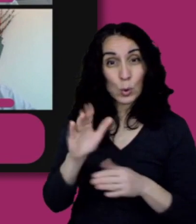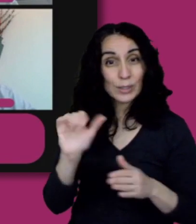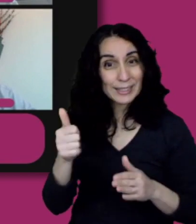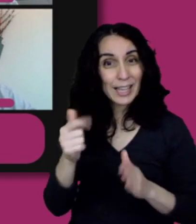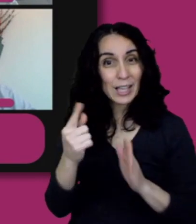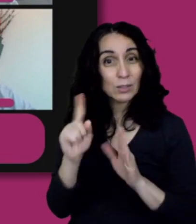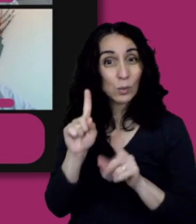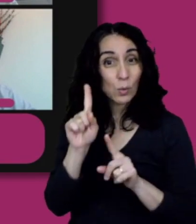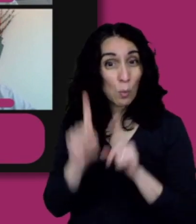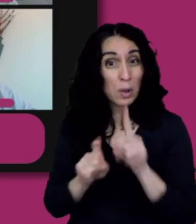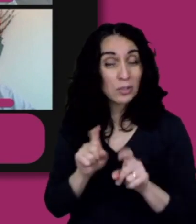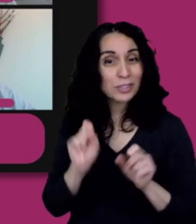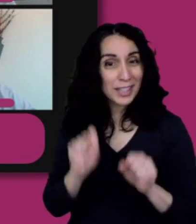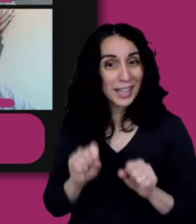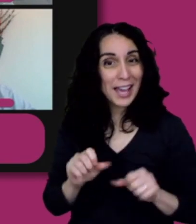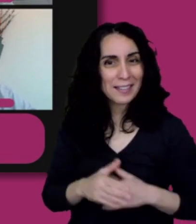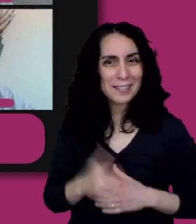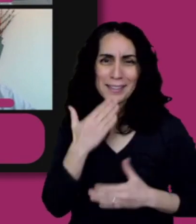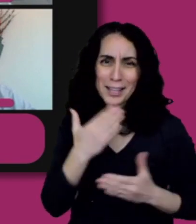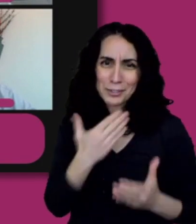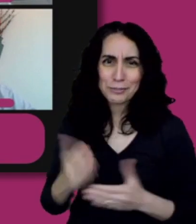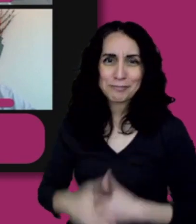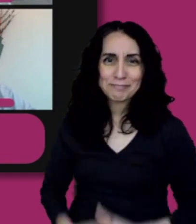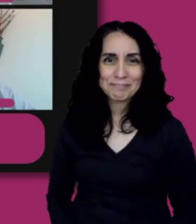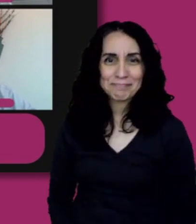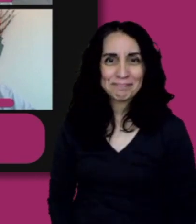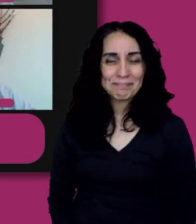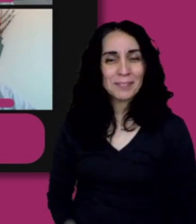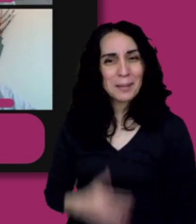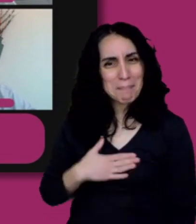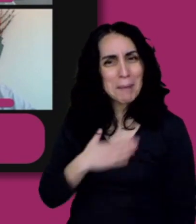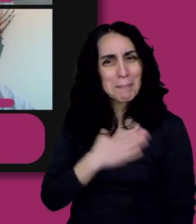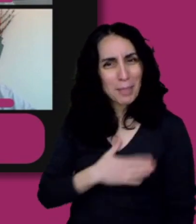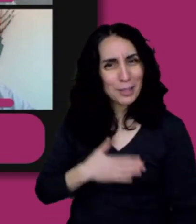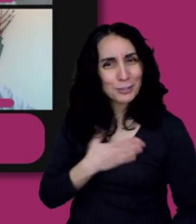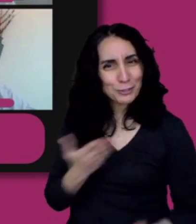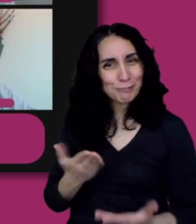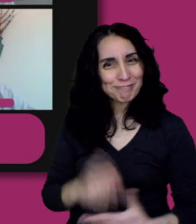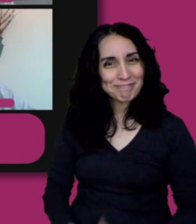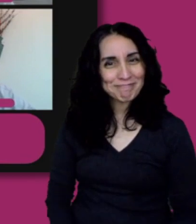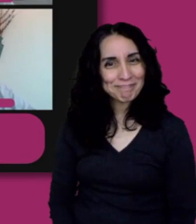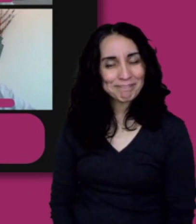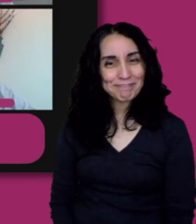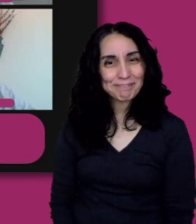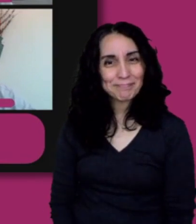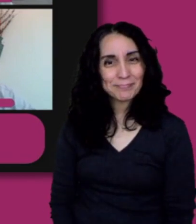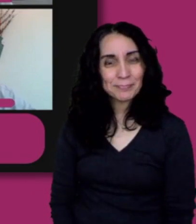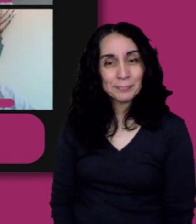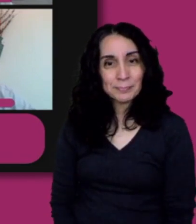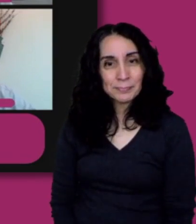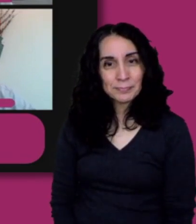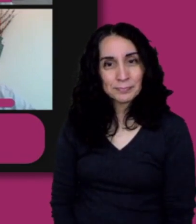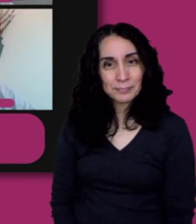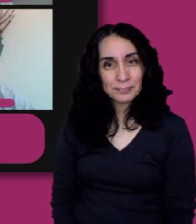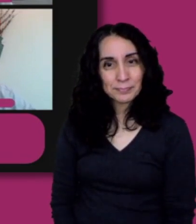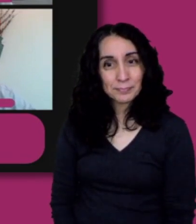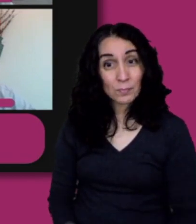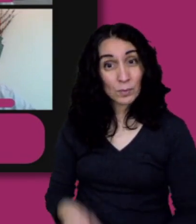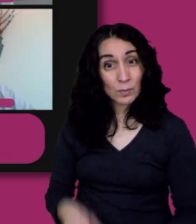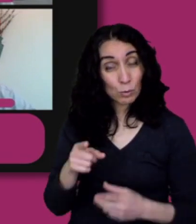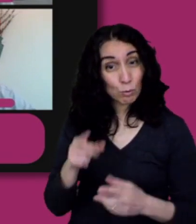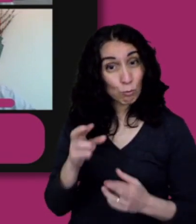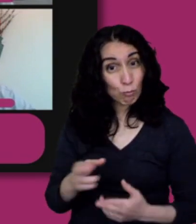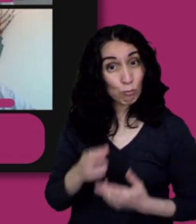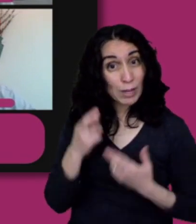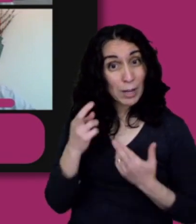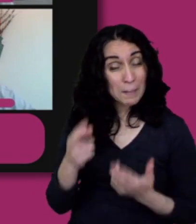your 10 questions, they can. Thank you very much for that. Yeah, my pleasure. Is there a point at which you